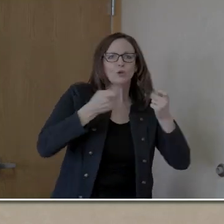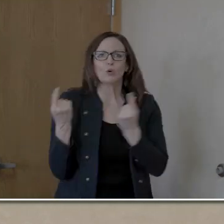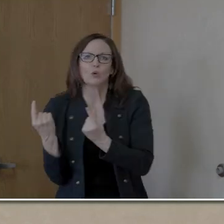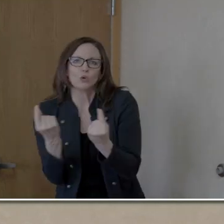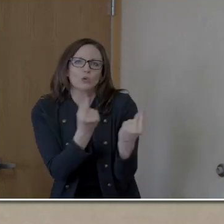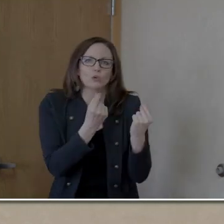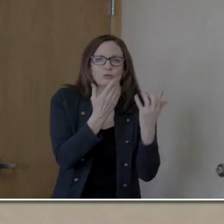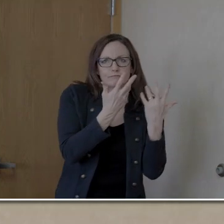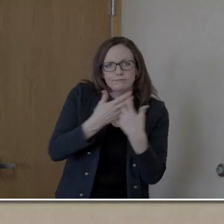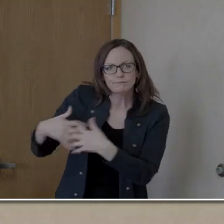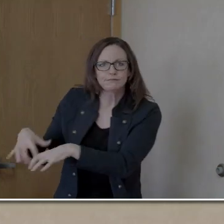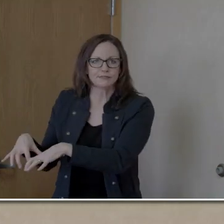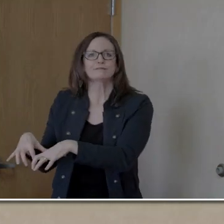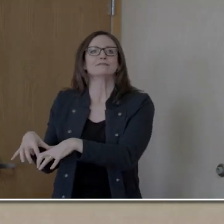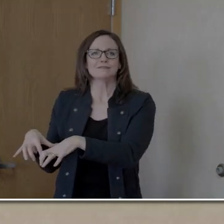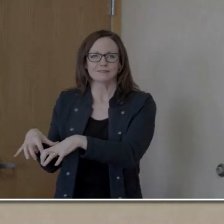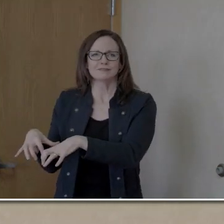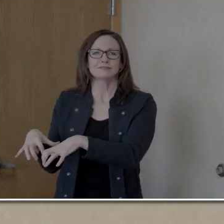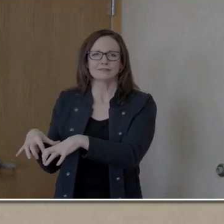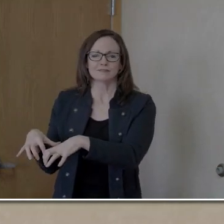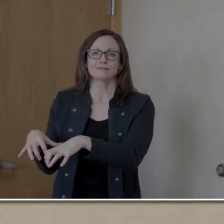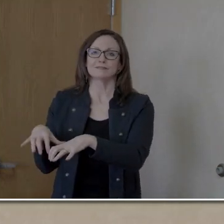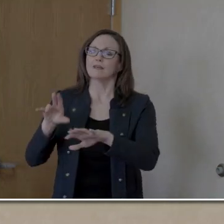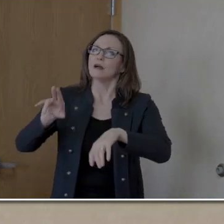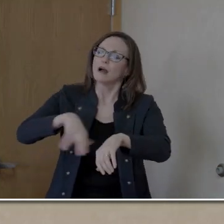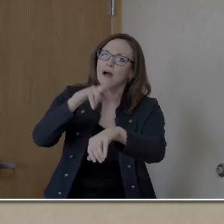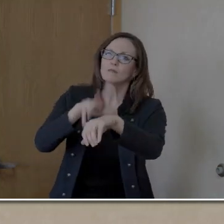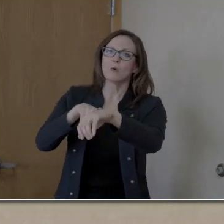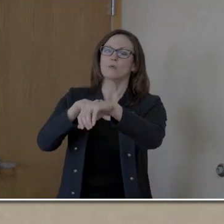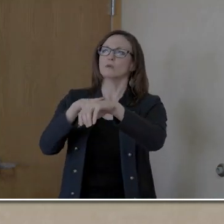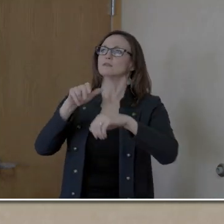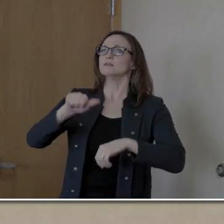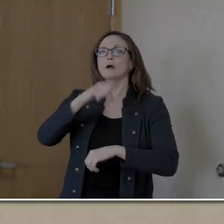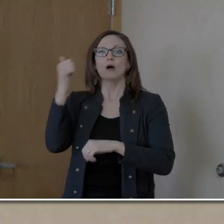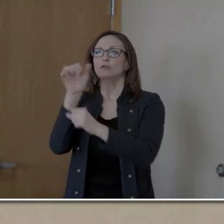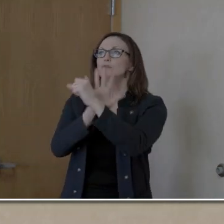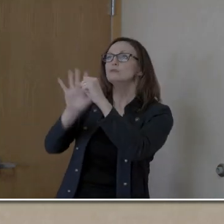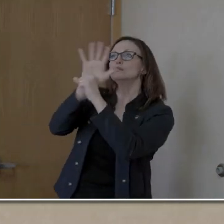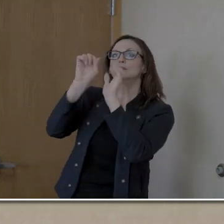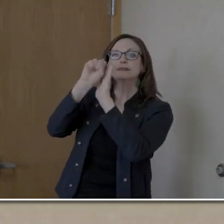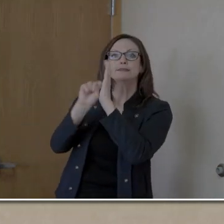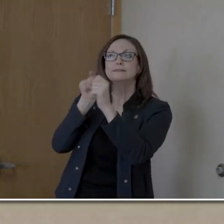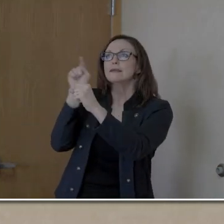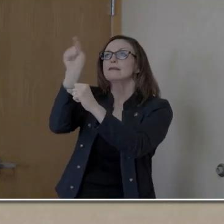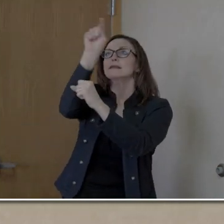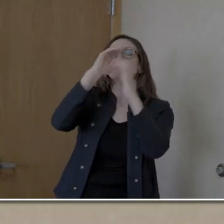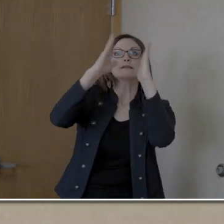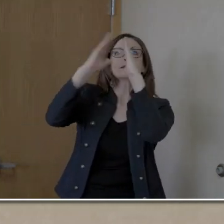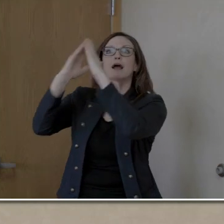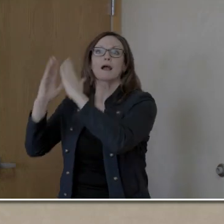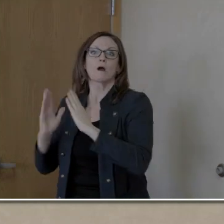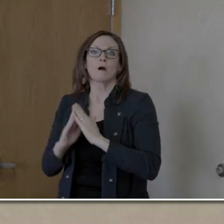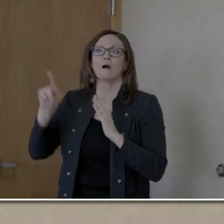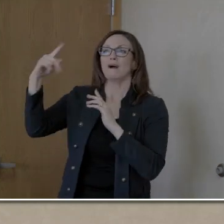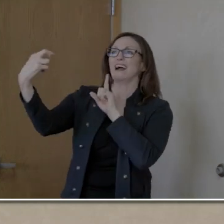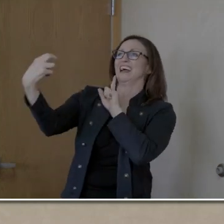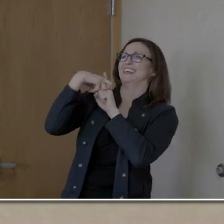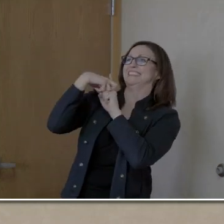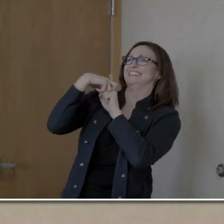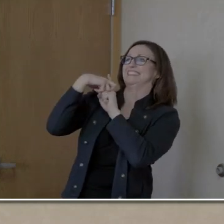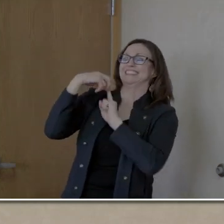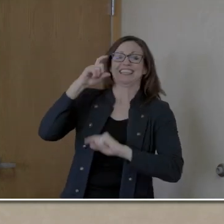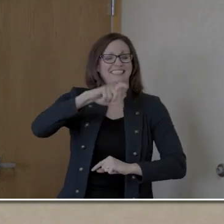include contact tracing assistance. Right now, there's a great plan in the works to get that contact tracing stood